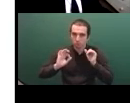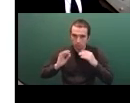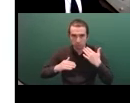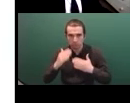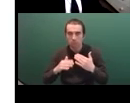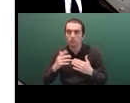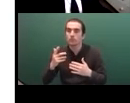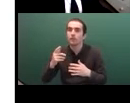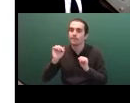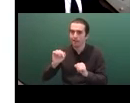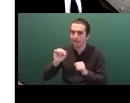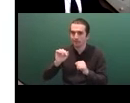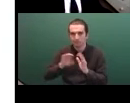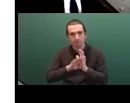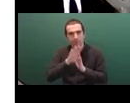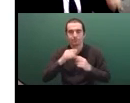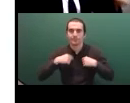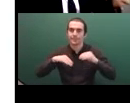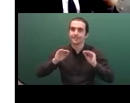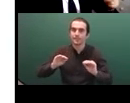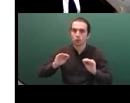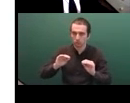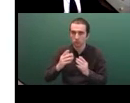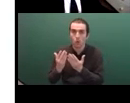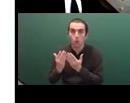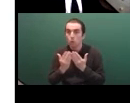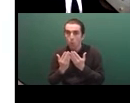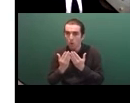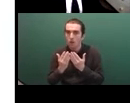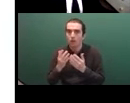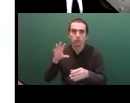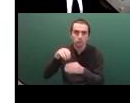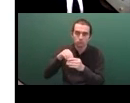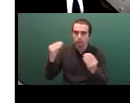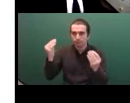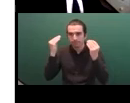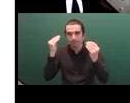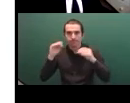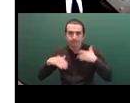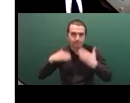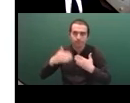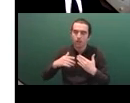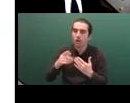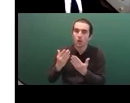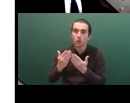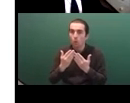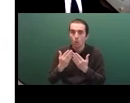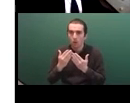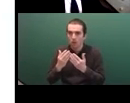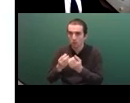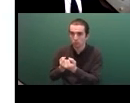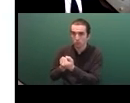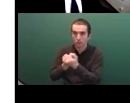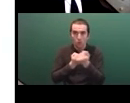school-based training, distance learning, and maybe accreditation from a distant university where you can actually